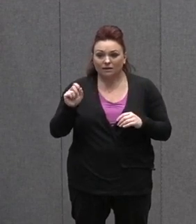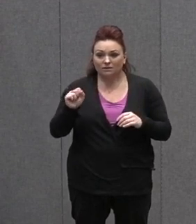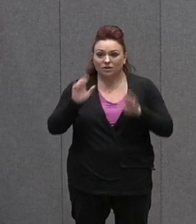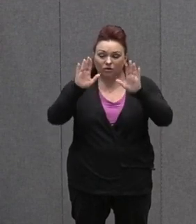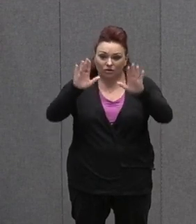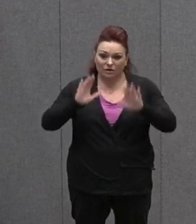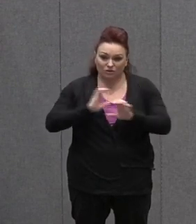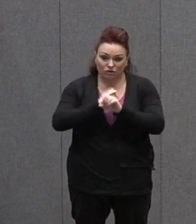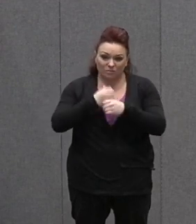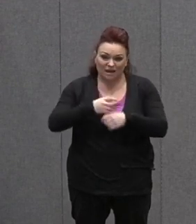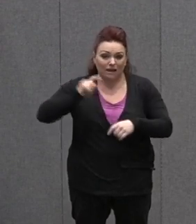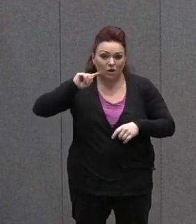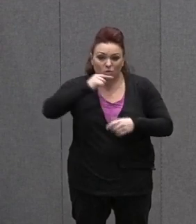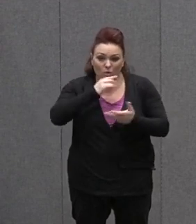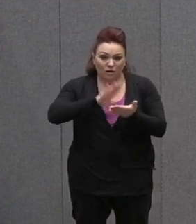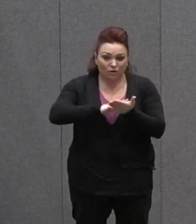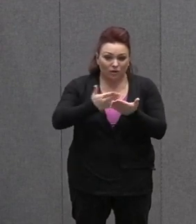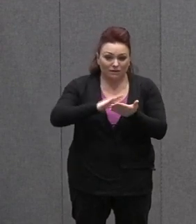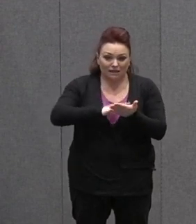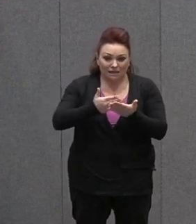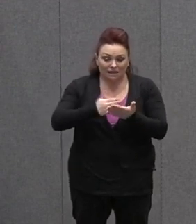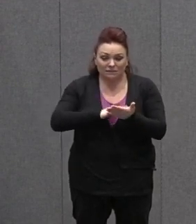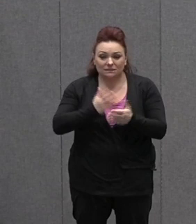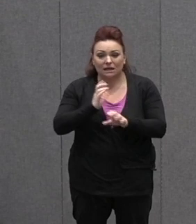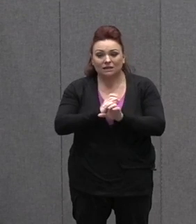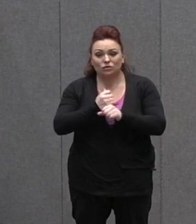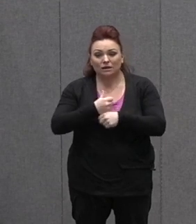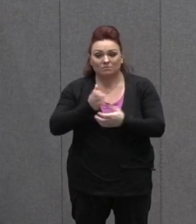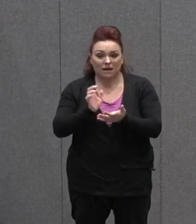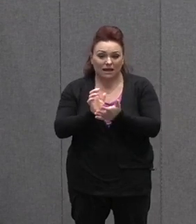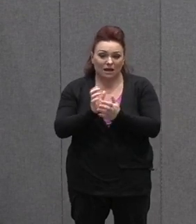corn tortillas and you can grind corn.